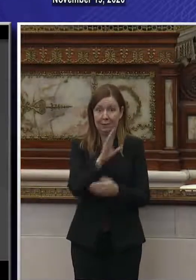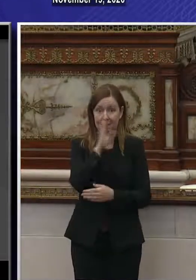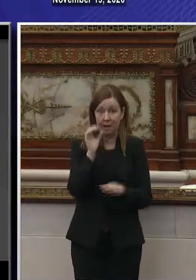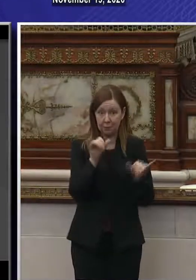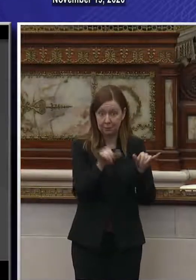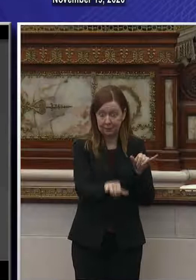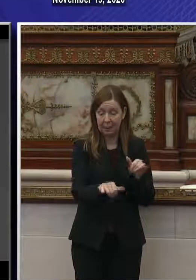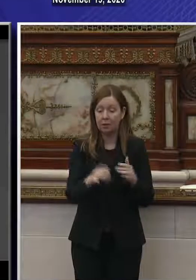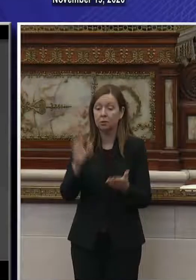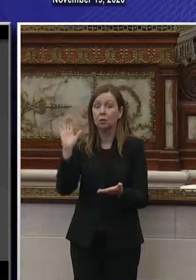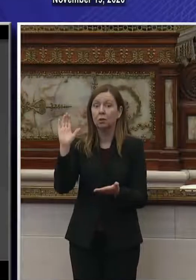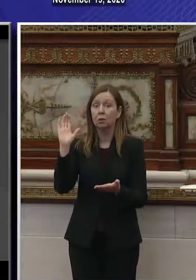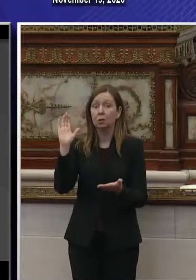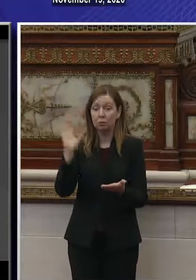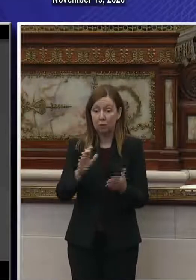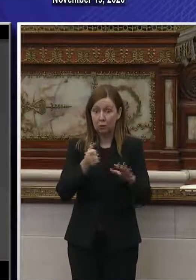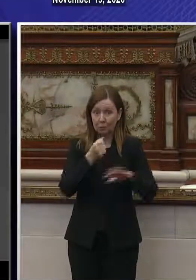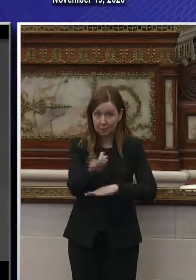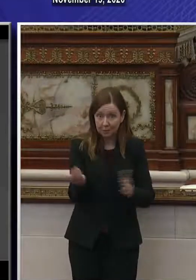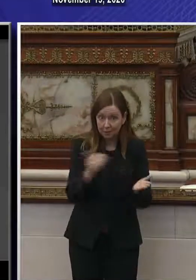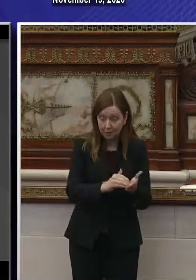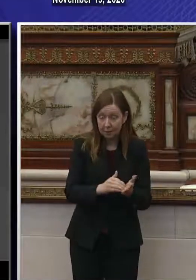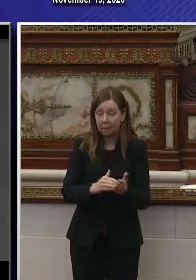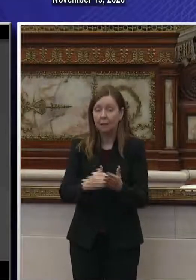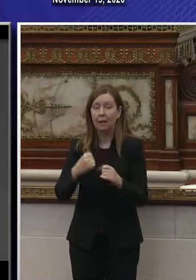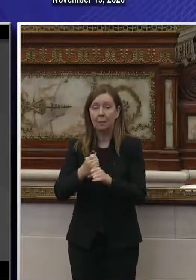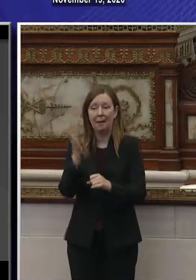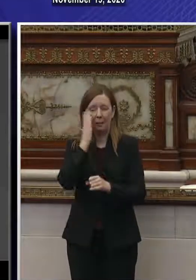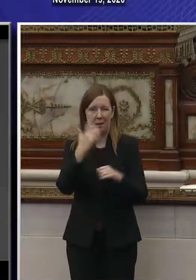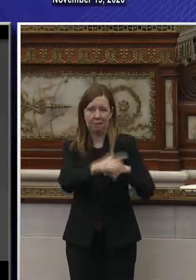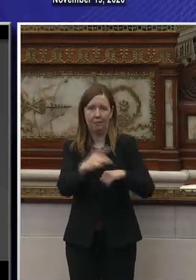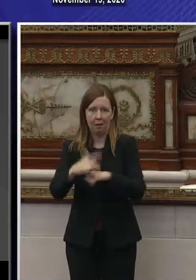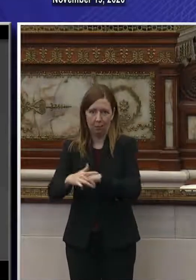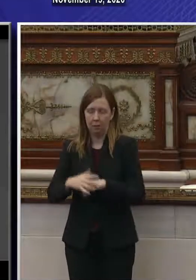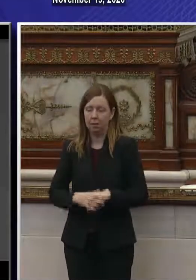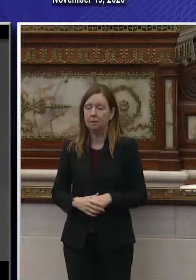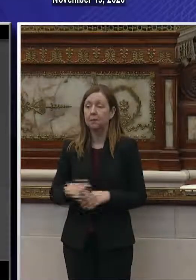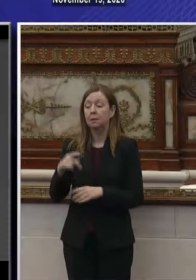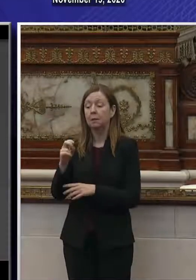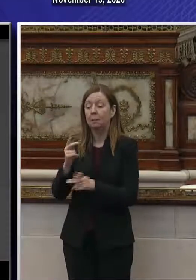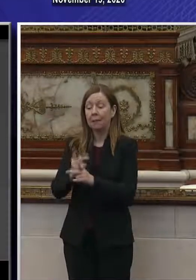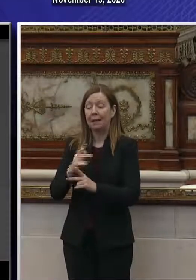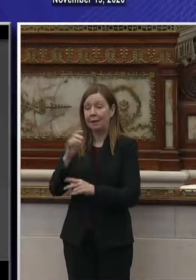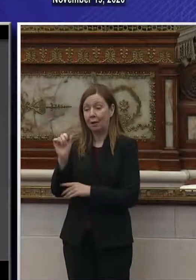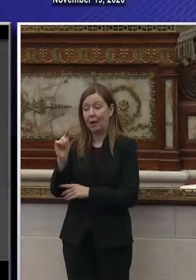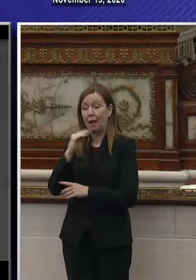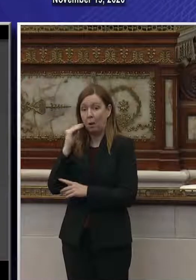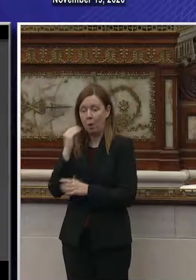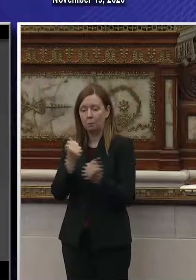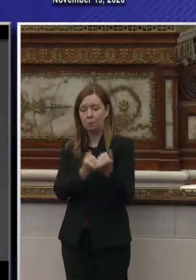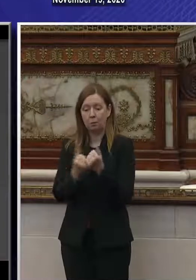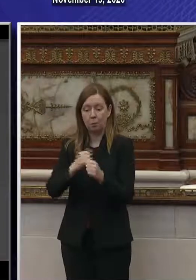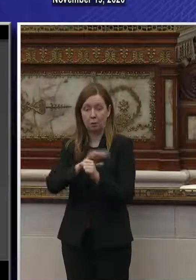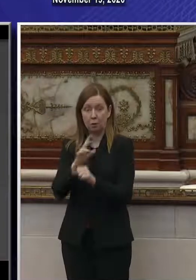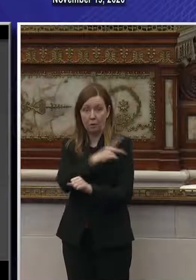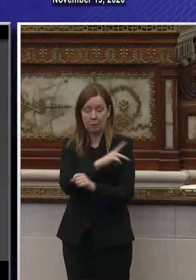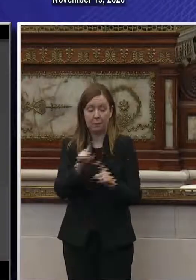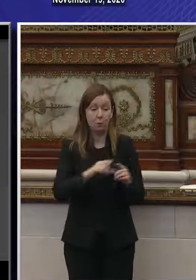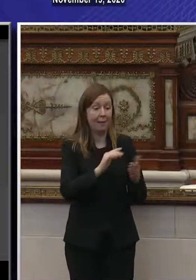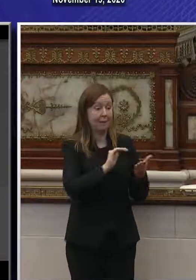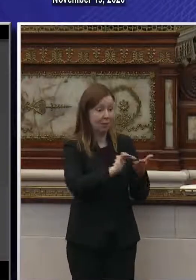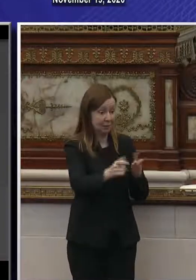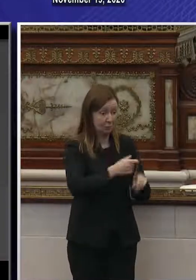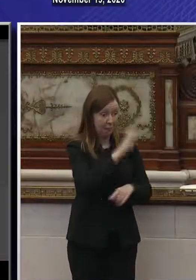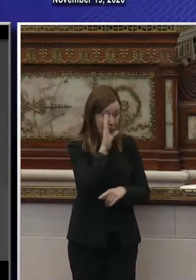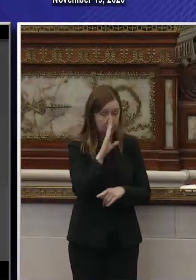reduce readmissions, and free up hospital beds for more serious cases. The Penn Care at Home team supports COVID patients who, upon discharge,